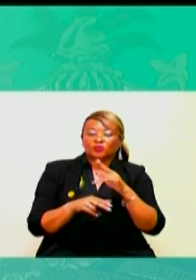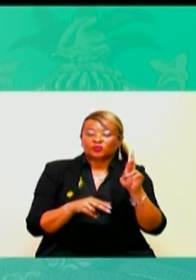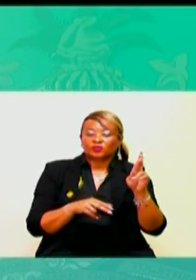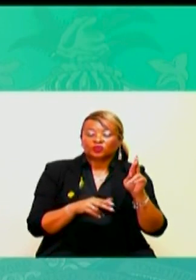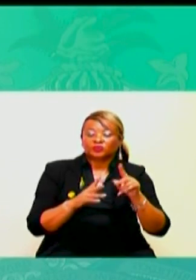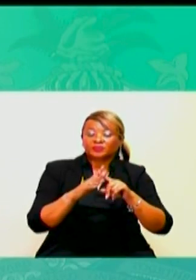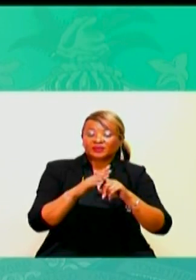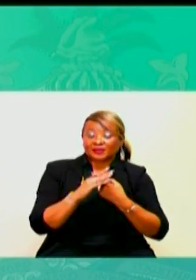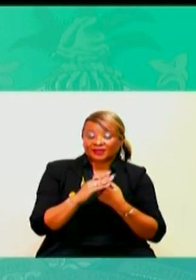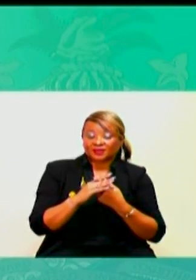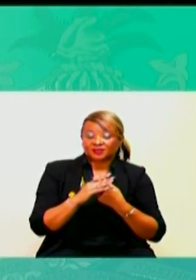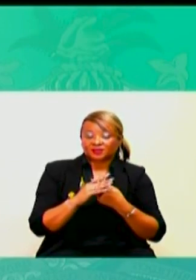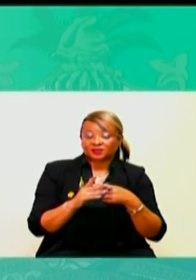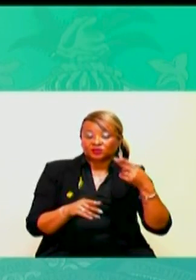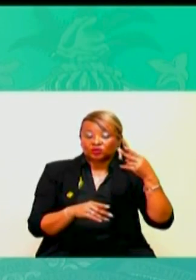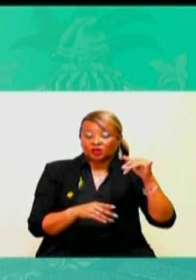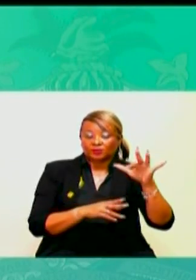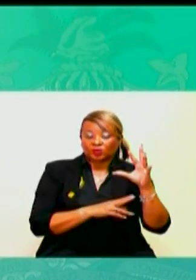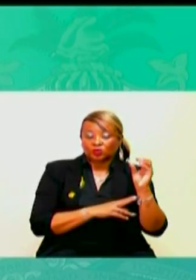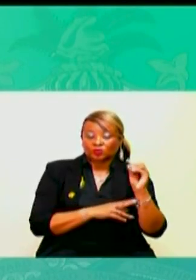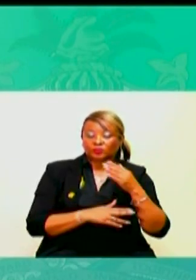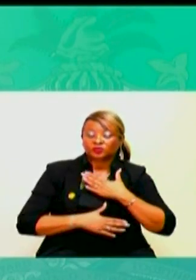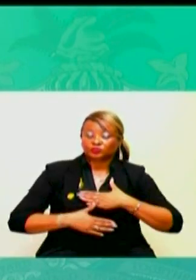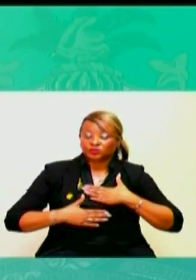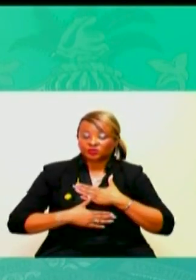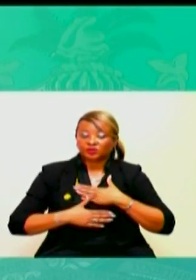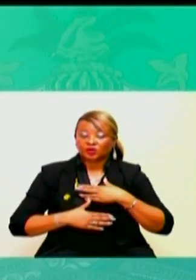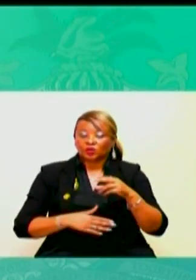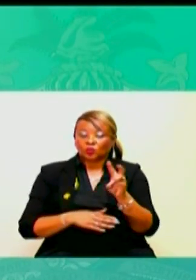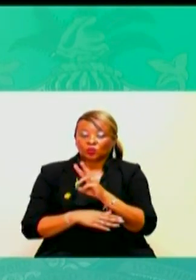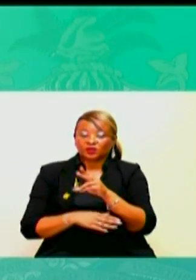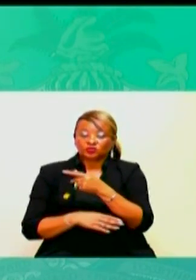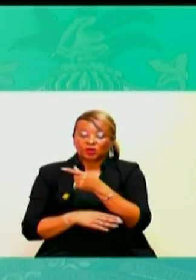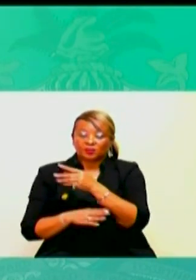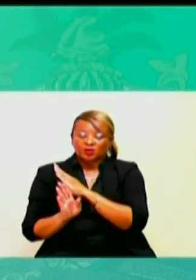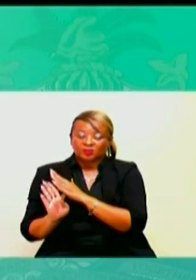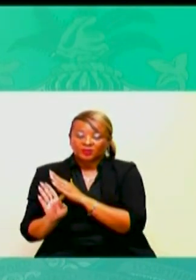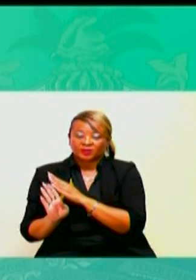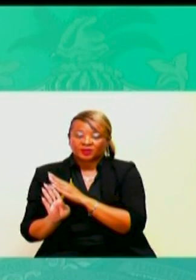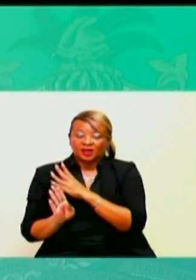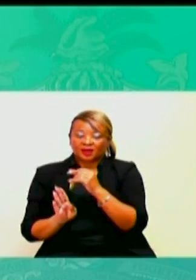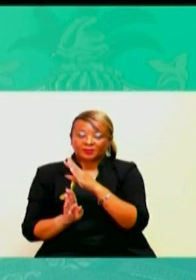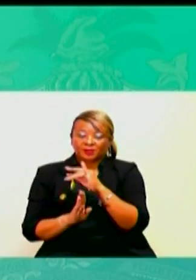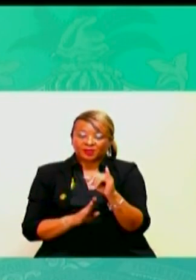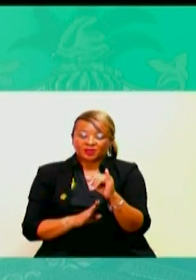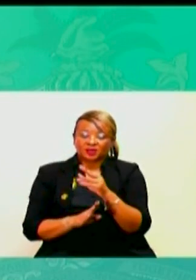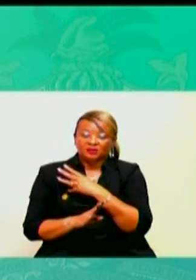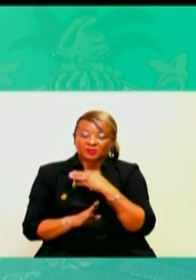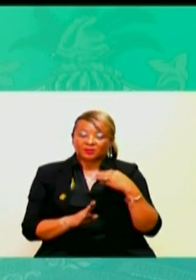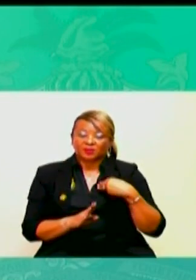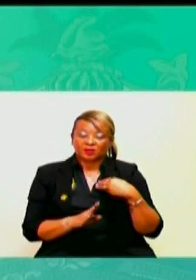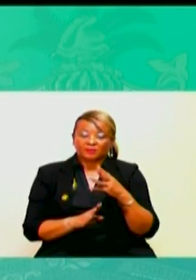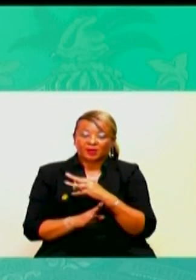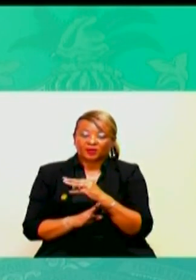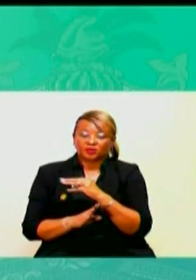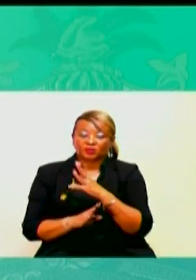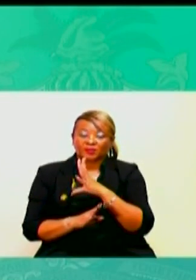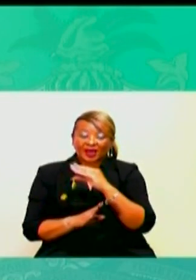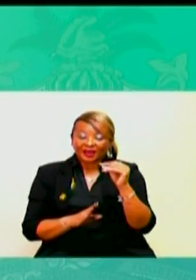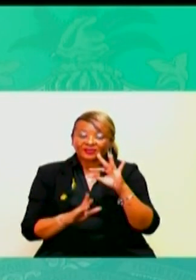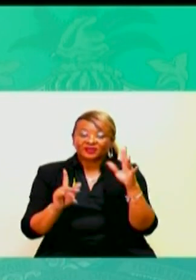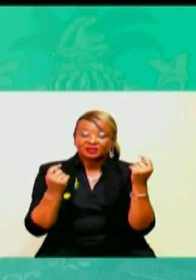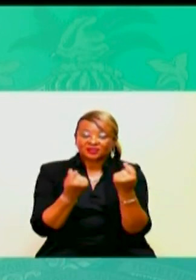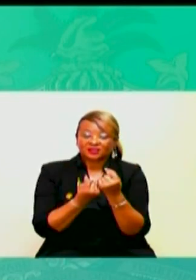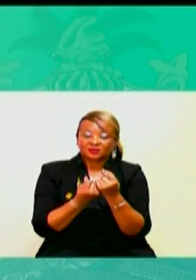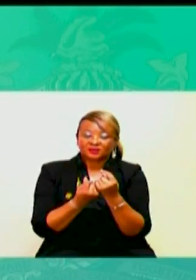North Abaco. Much appreciation to the member for West Grand Bahama and Bimini and the member of Marathon and their team.